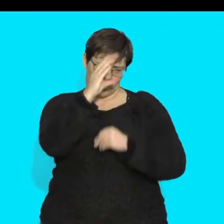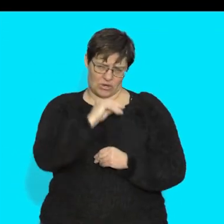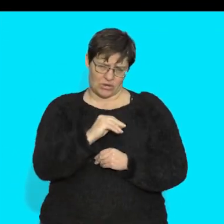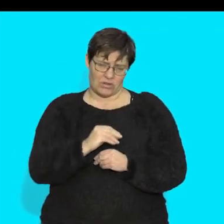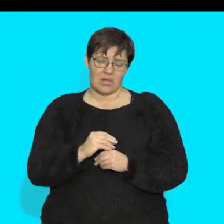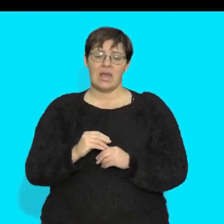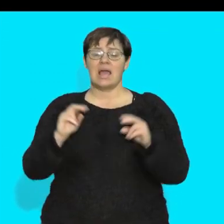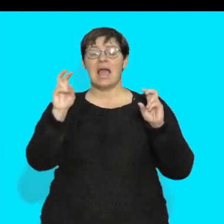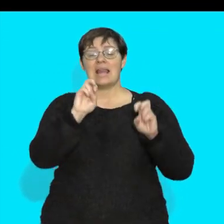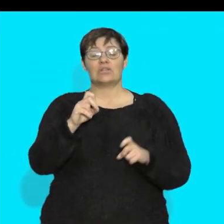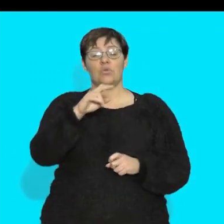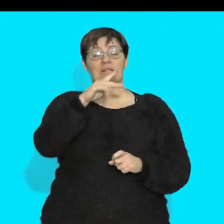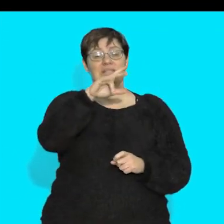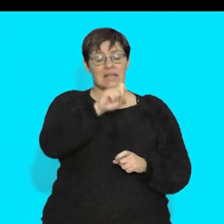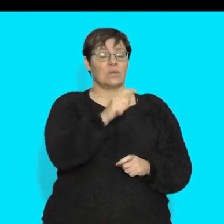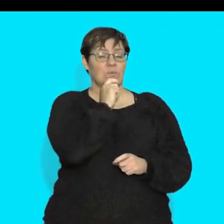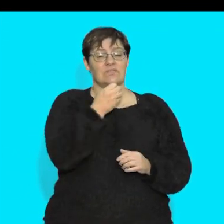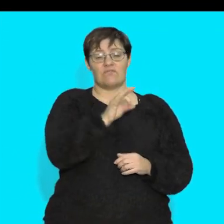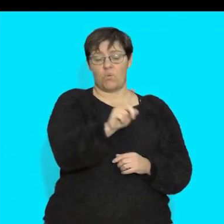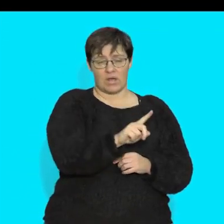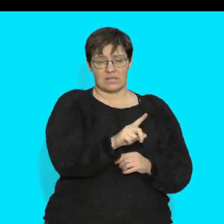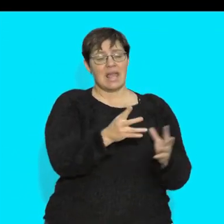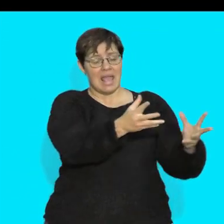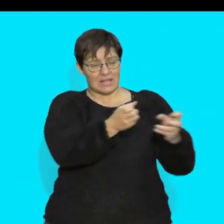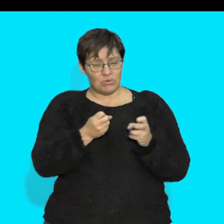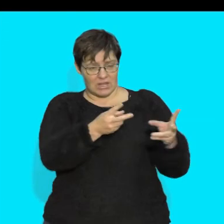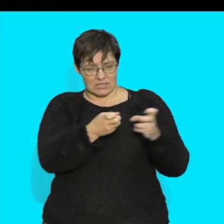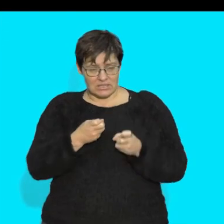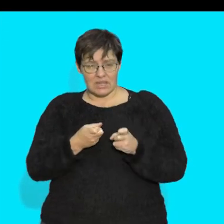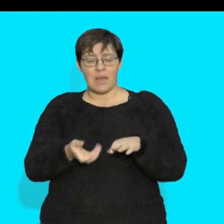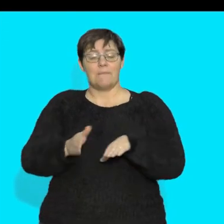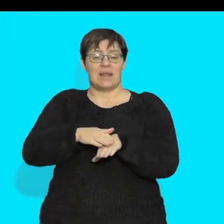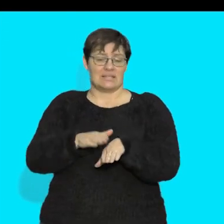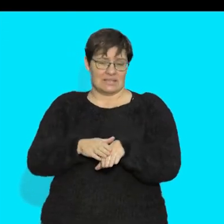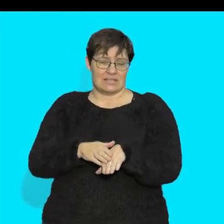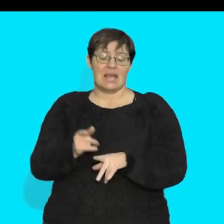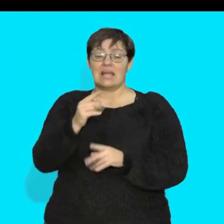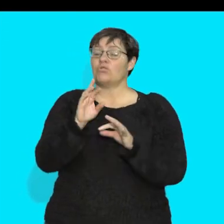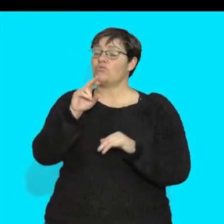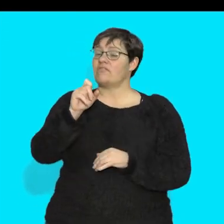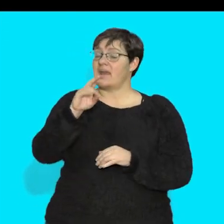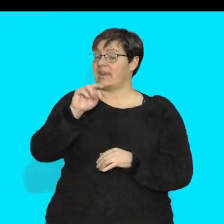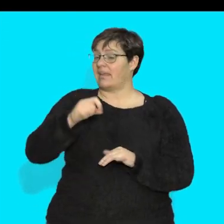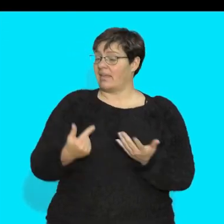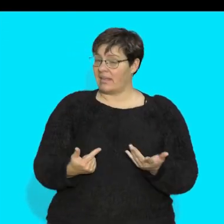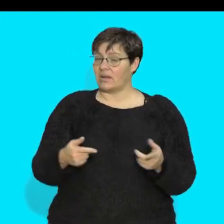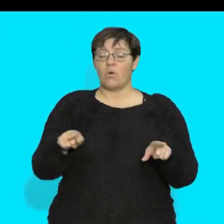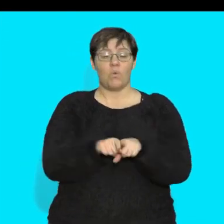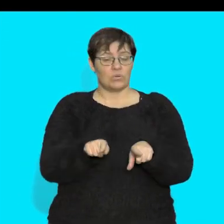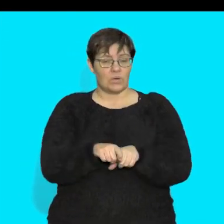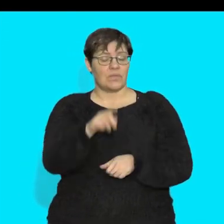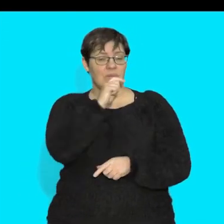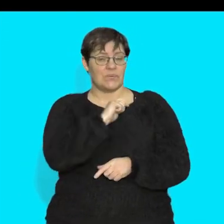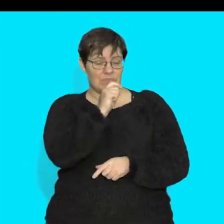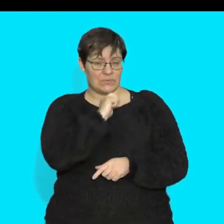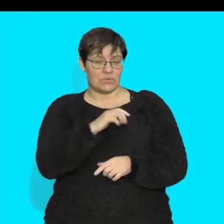the electrolytic cells are used for: extracting elements, electroplating, electro-refining, and of course, they're also used